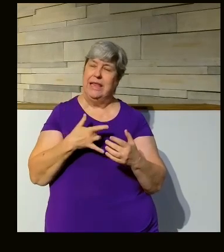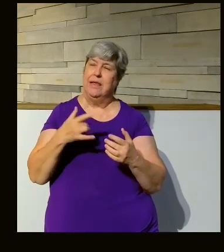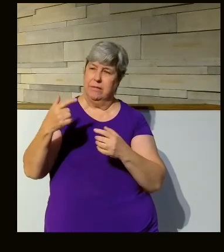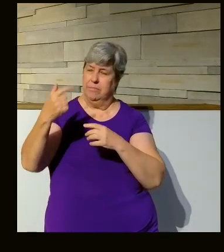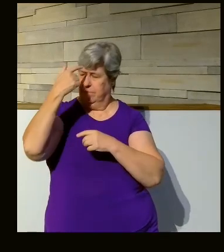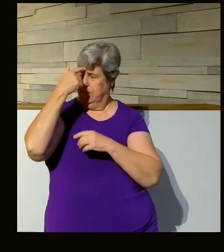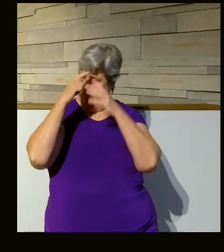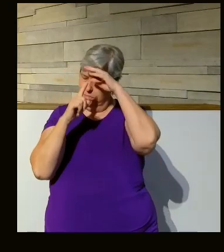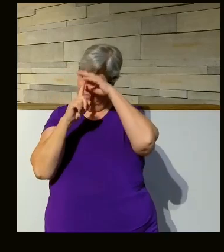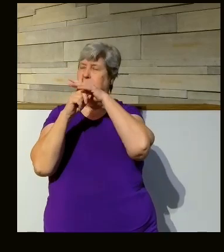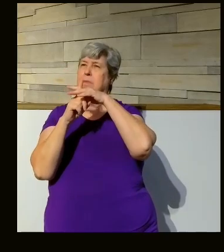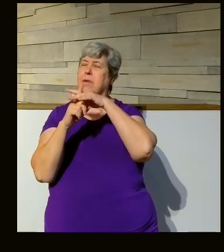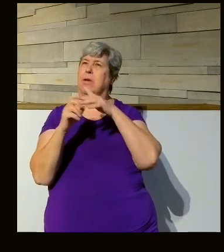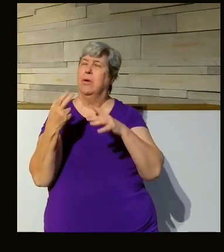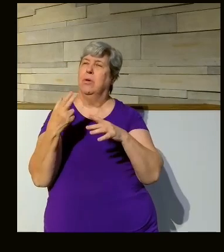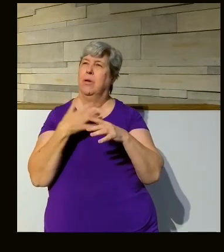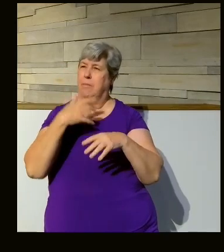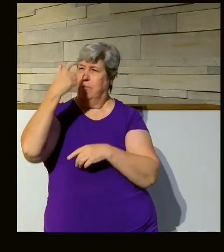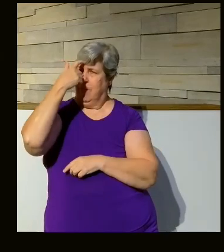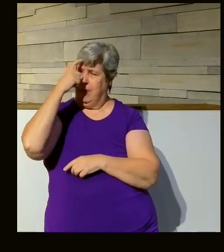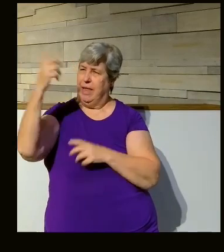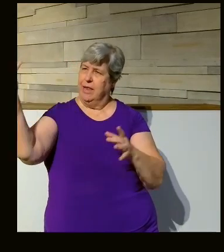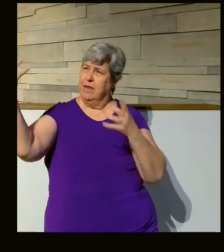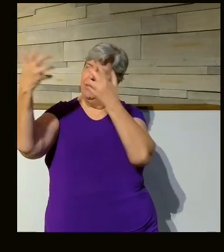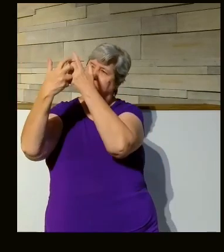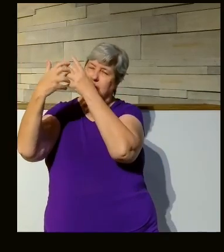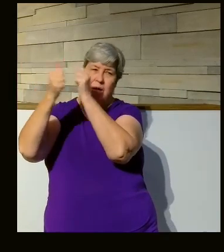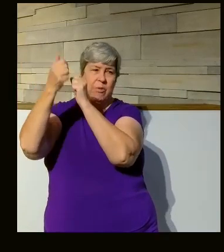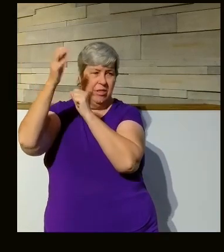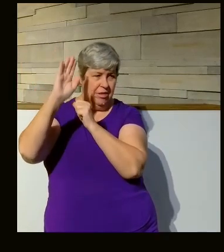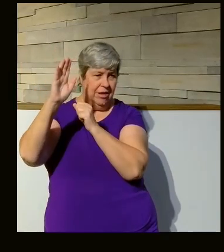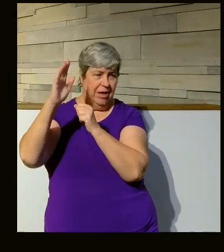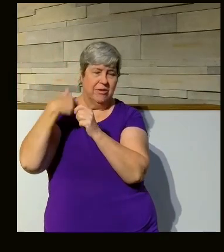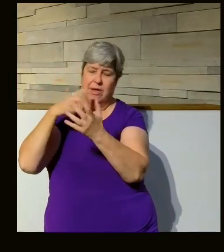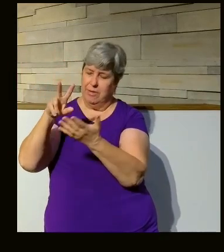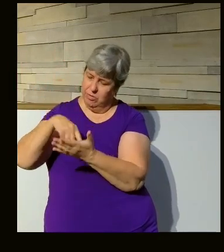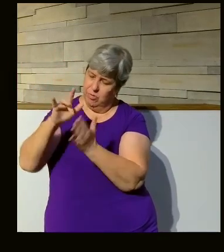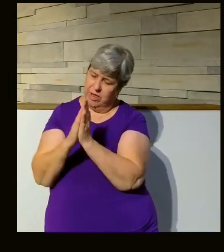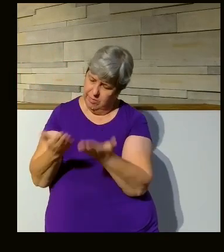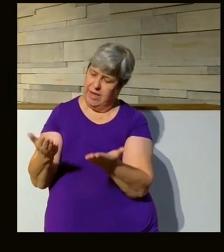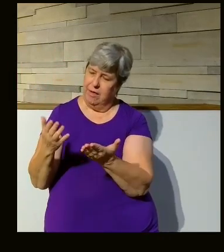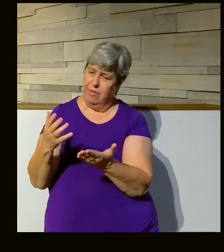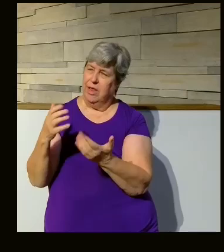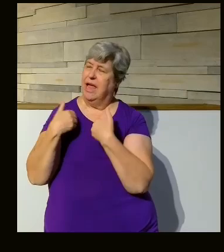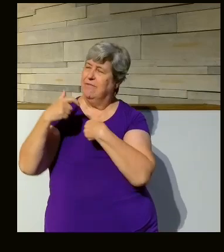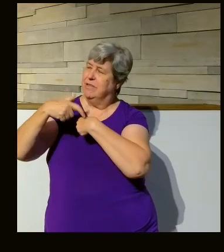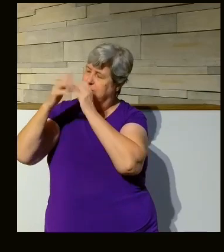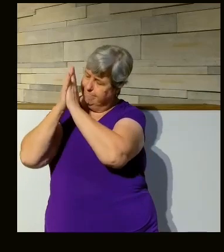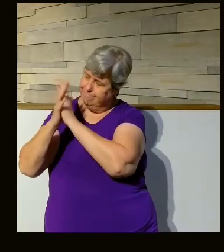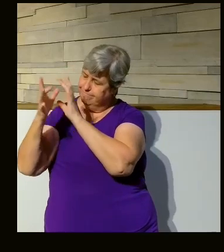mind. And so my mind needs to be in tune rightly with God. So I've got to drink in scriptures. I've got to drink in times with